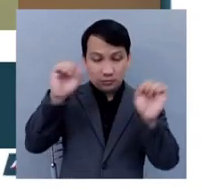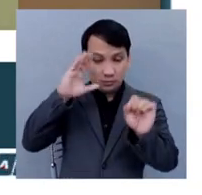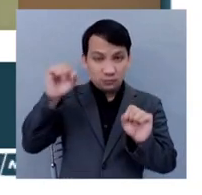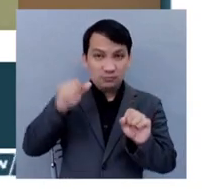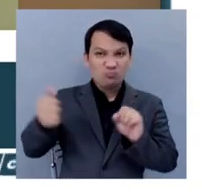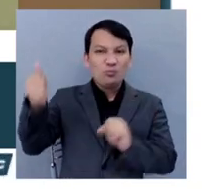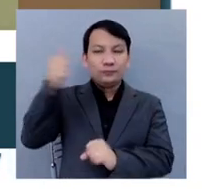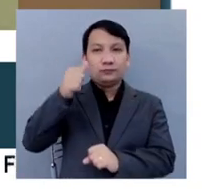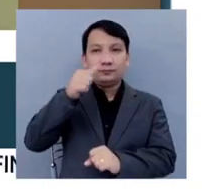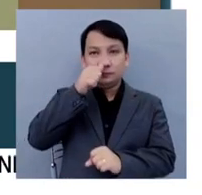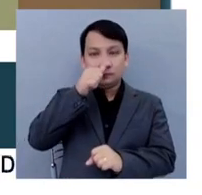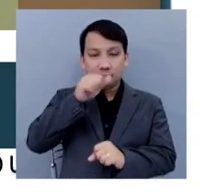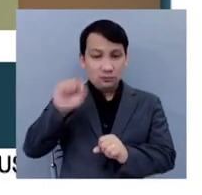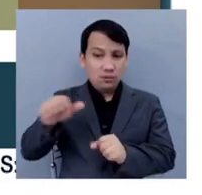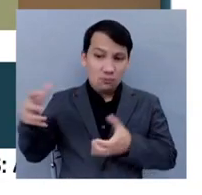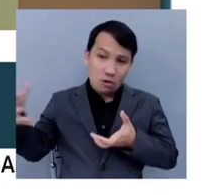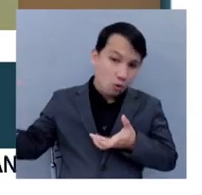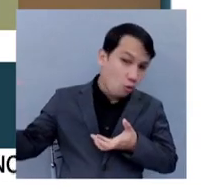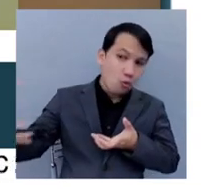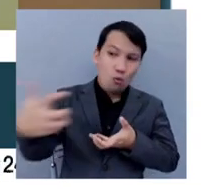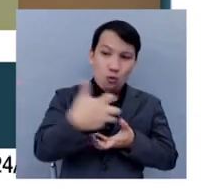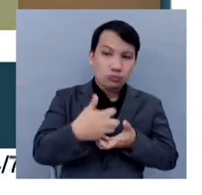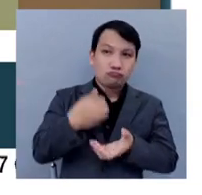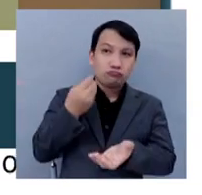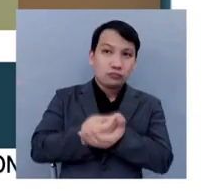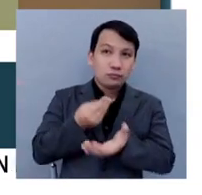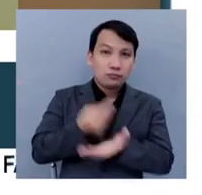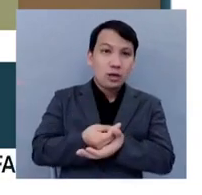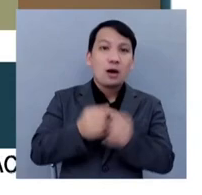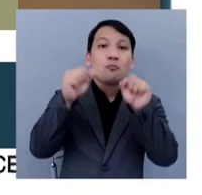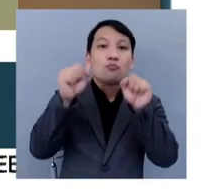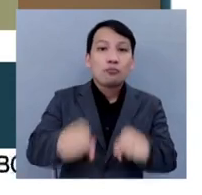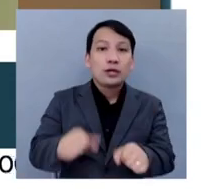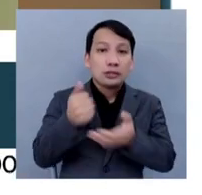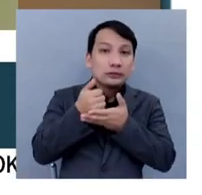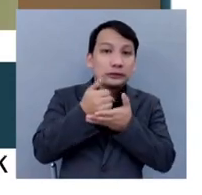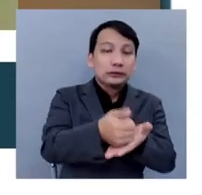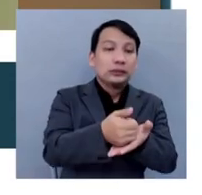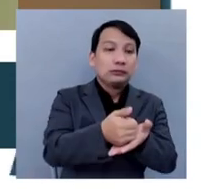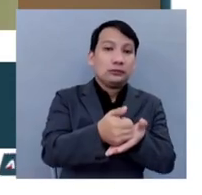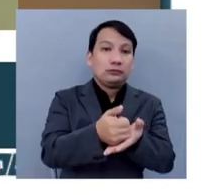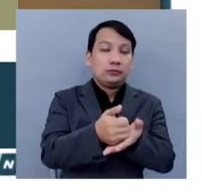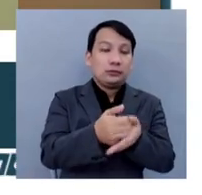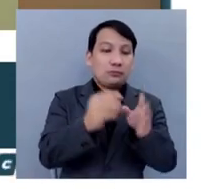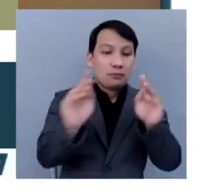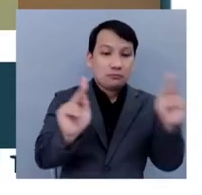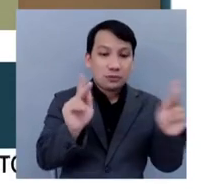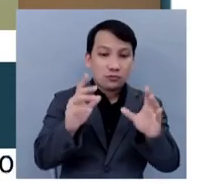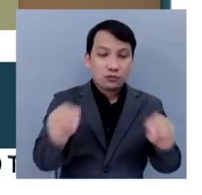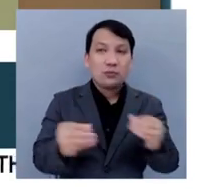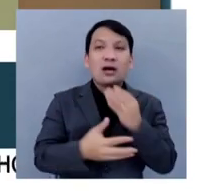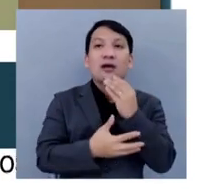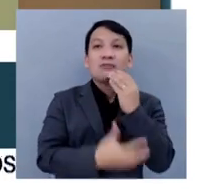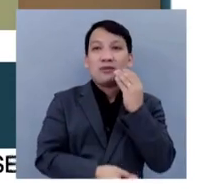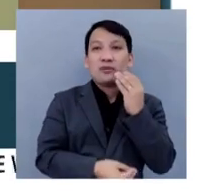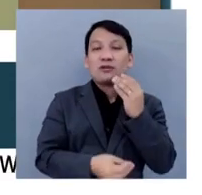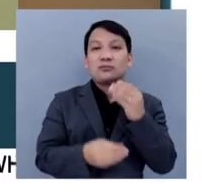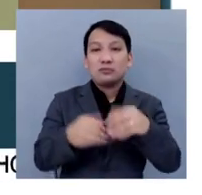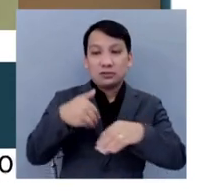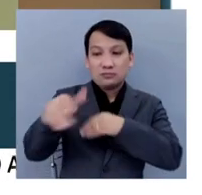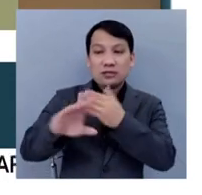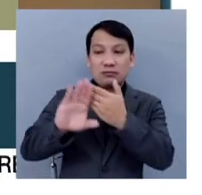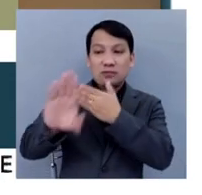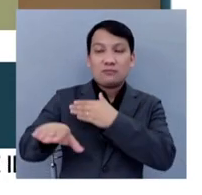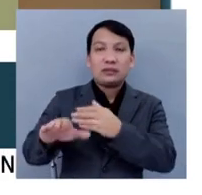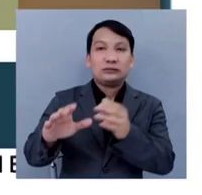headed by a Marcos, all that money can actually lift millions of people out of poverty, can send kids back to